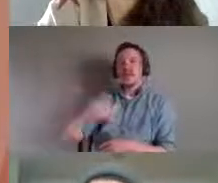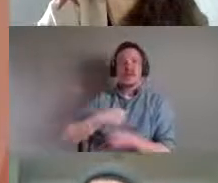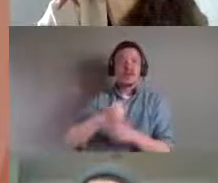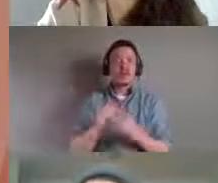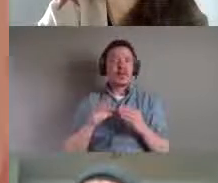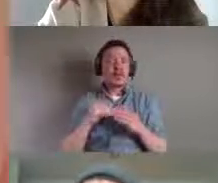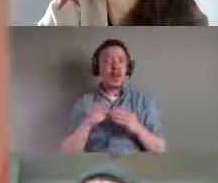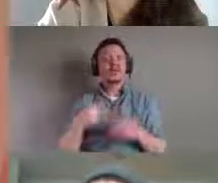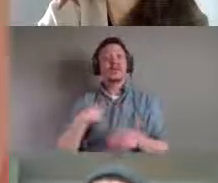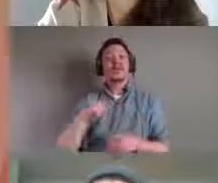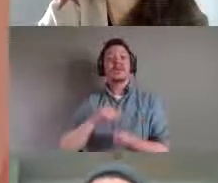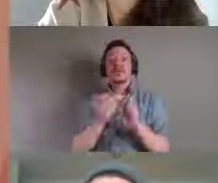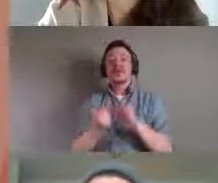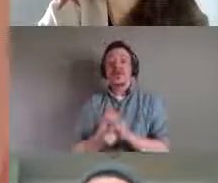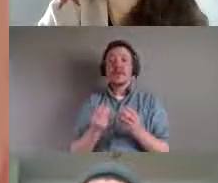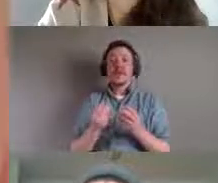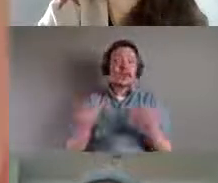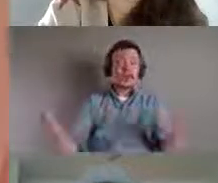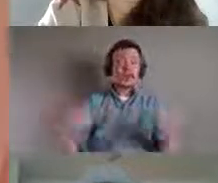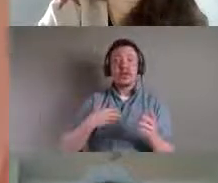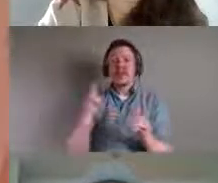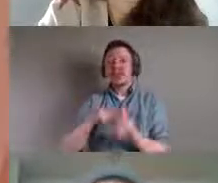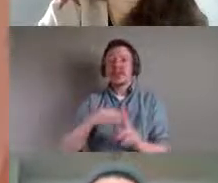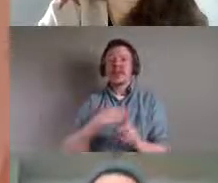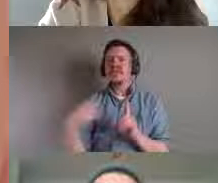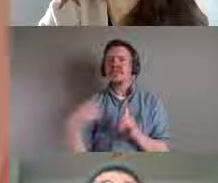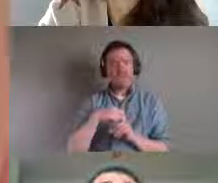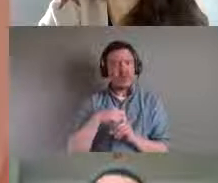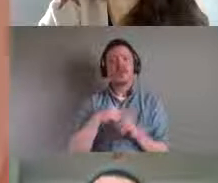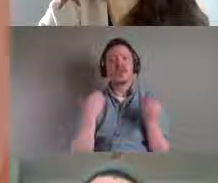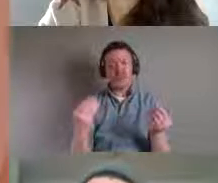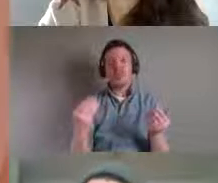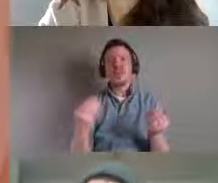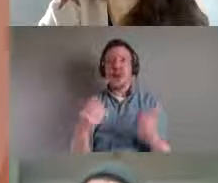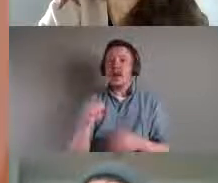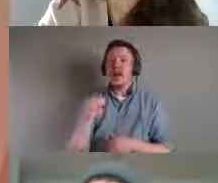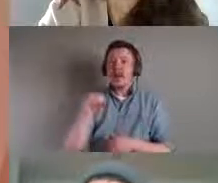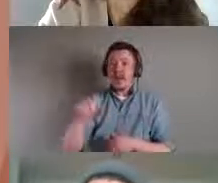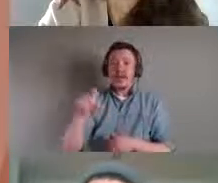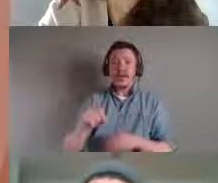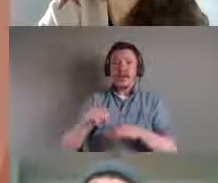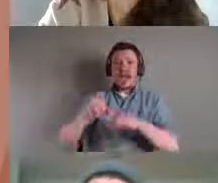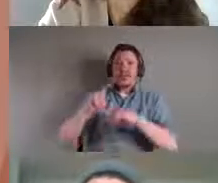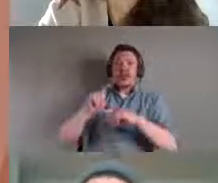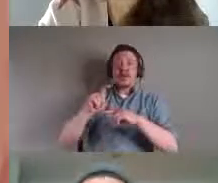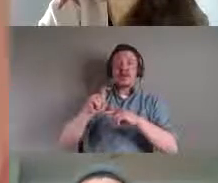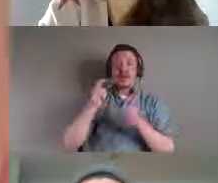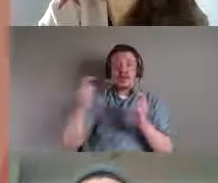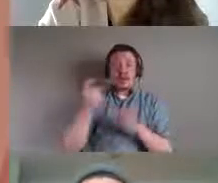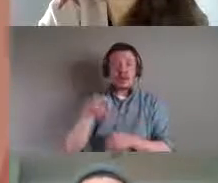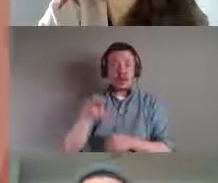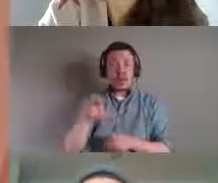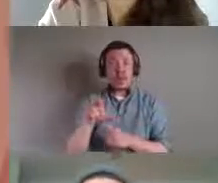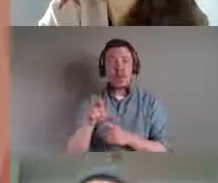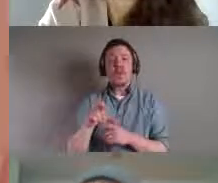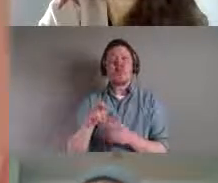translation of materials or applications, feel free to reach out to us about that as well. Or if you need enlarged print materials or in materials that are